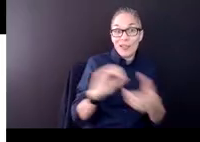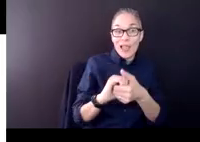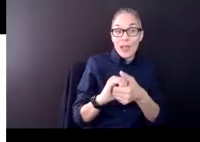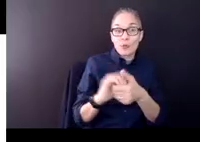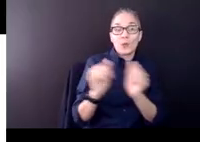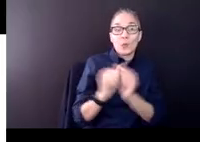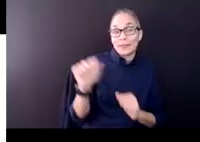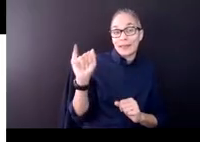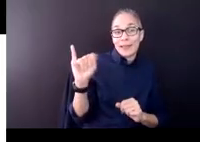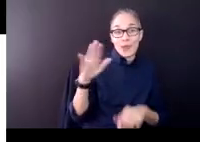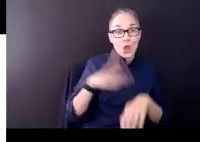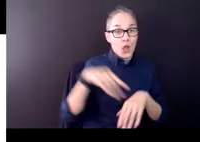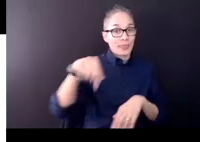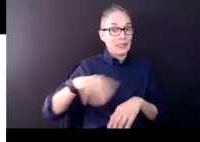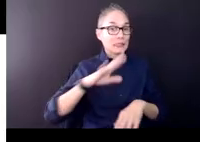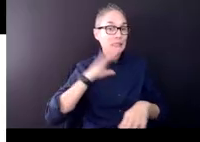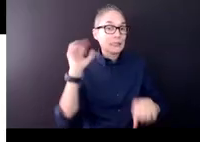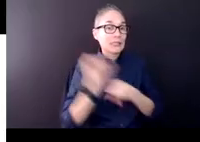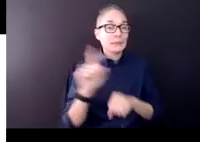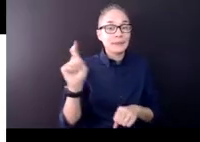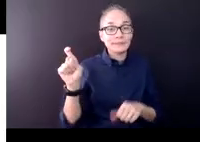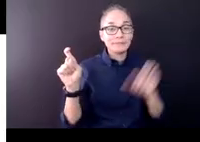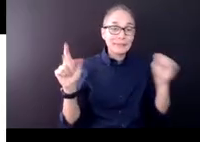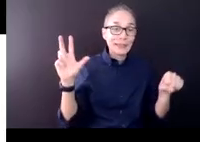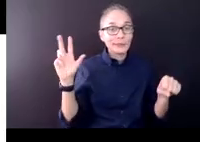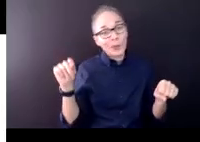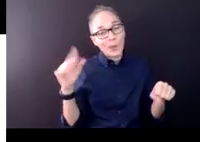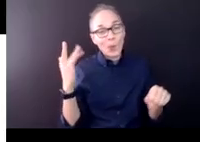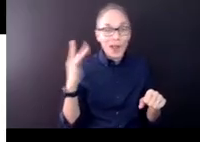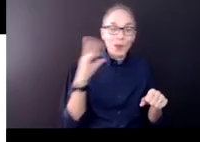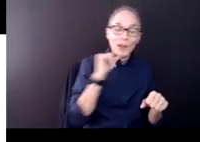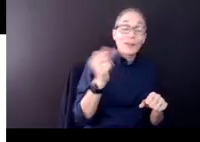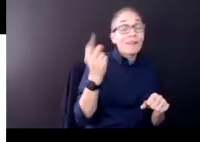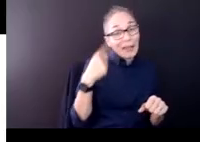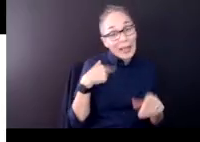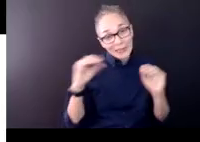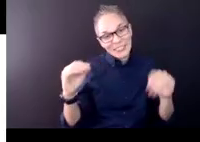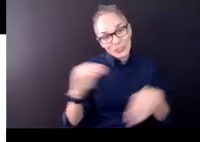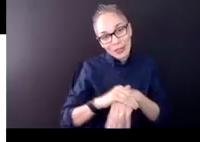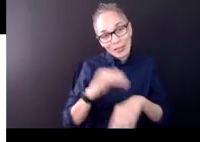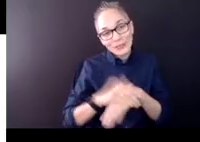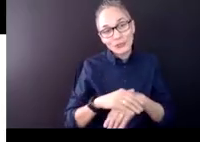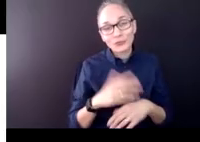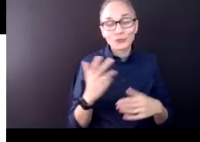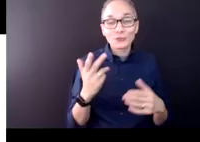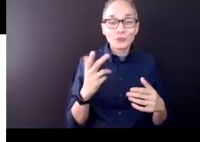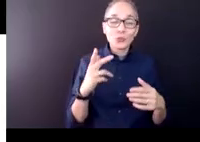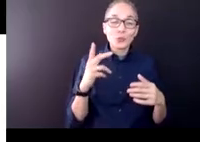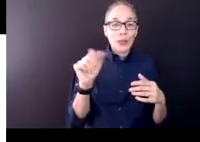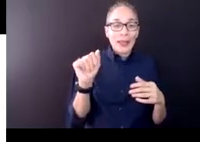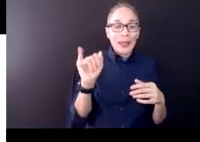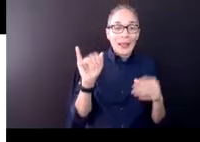AI on this assignment? Why or why not? Now, again, being an English teacher, I mean, AI can generate